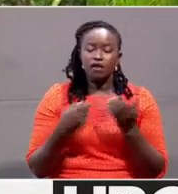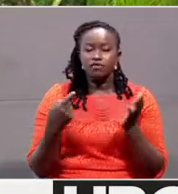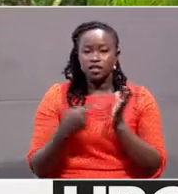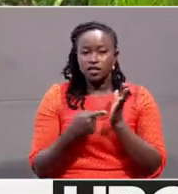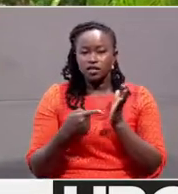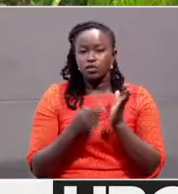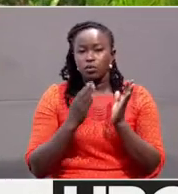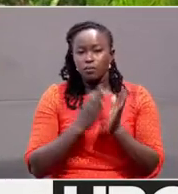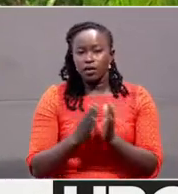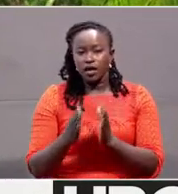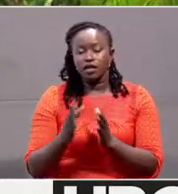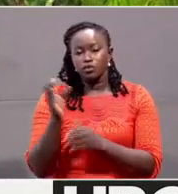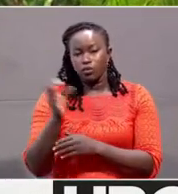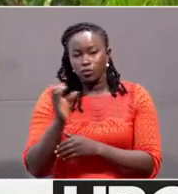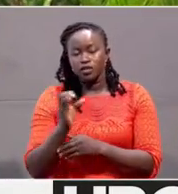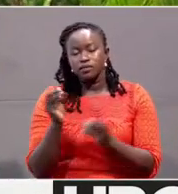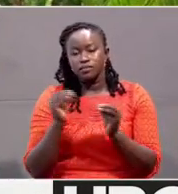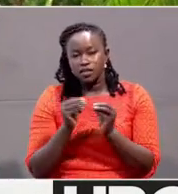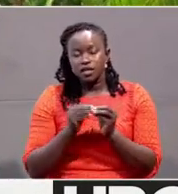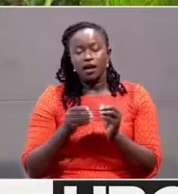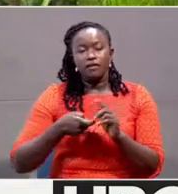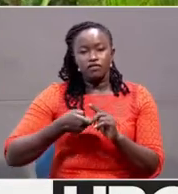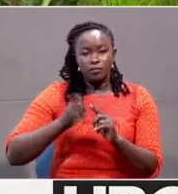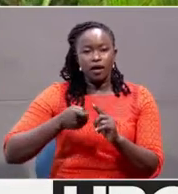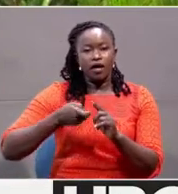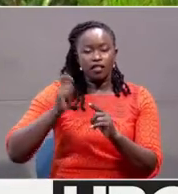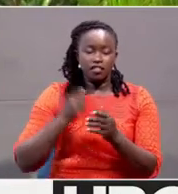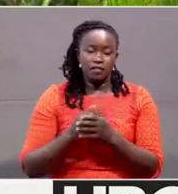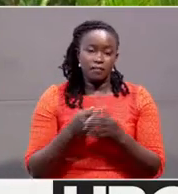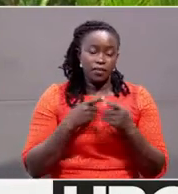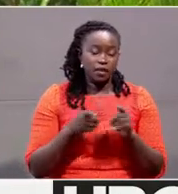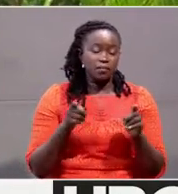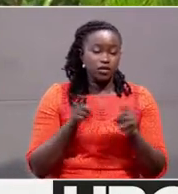planning committee meetings monthly.